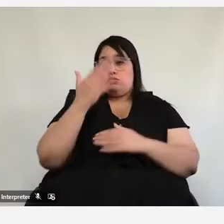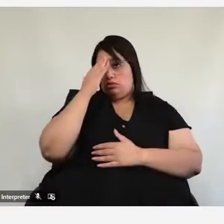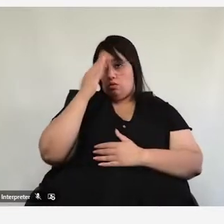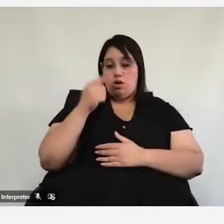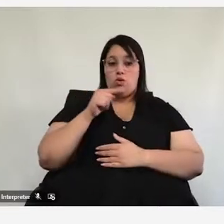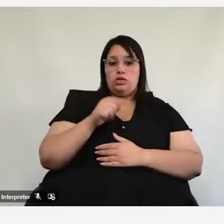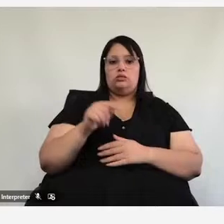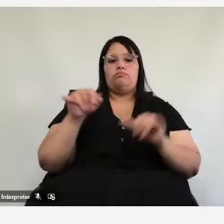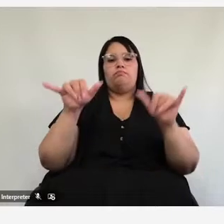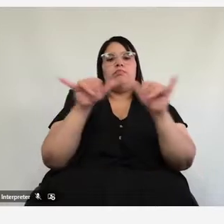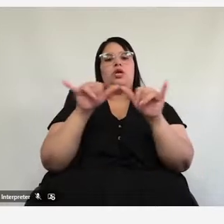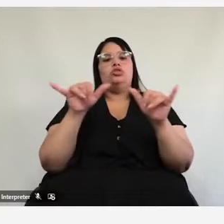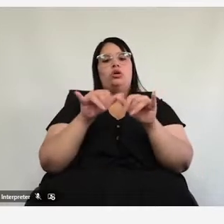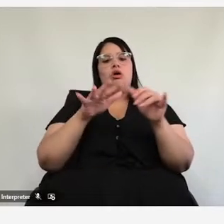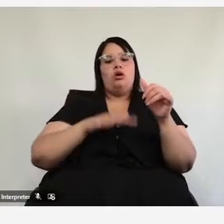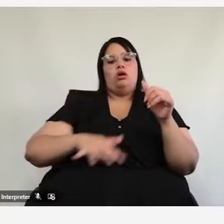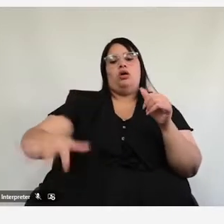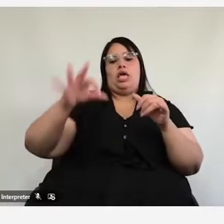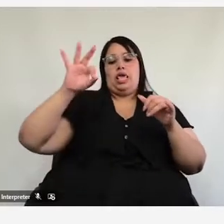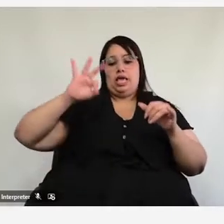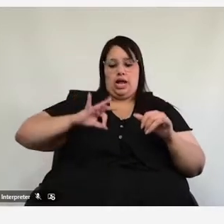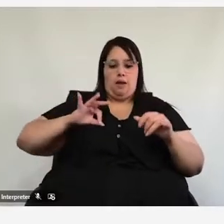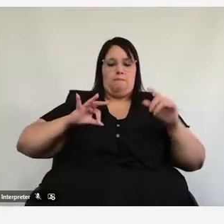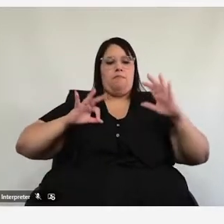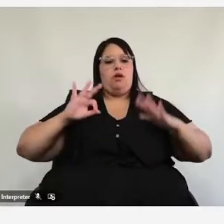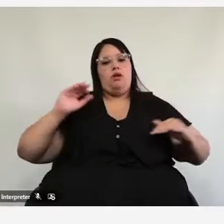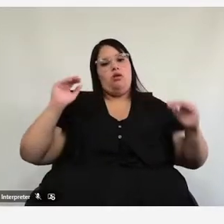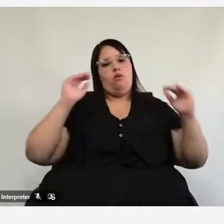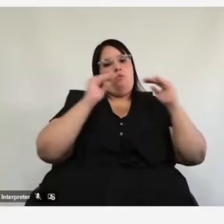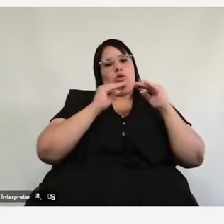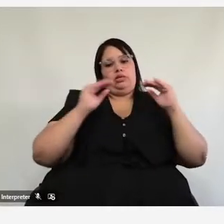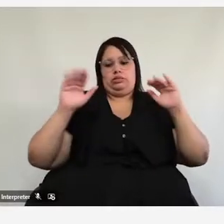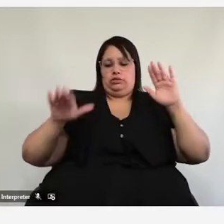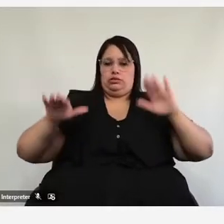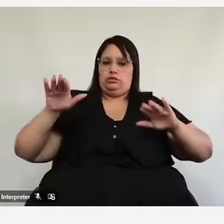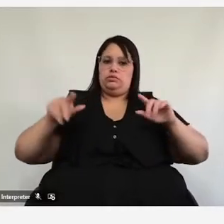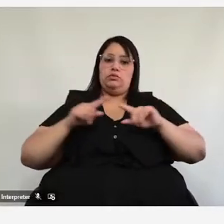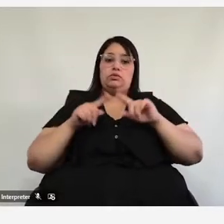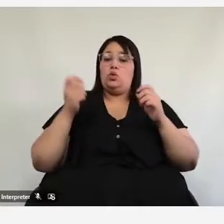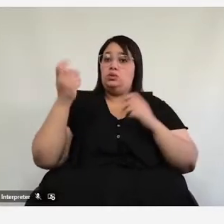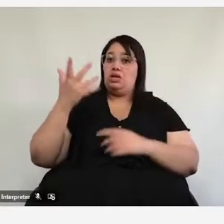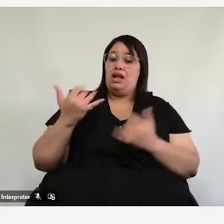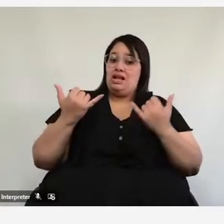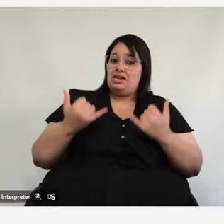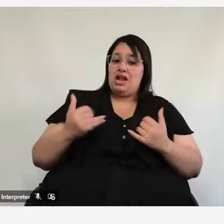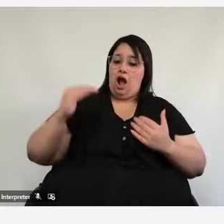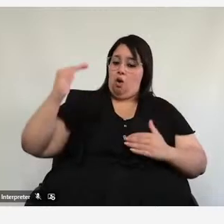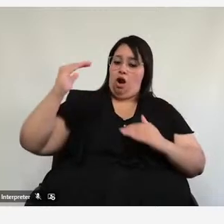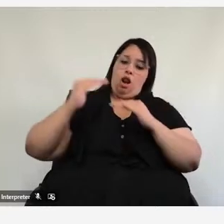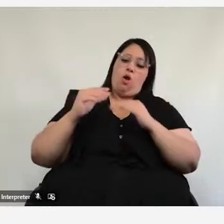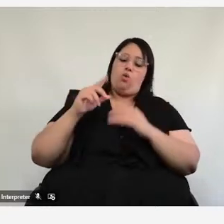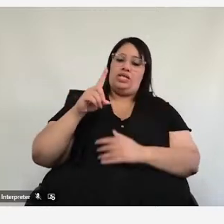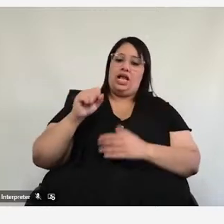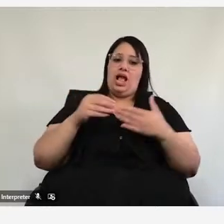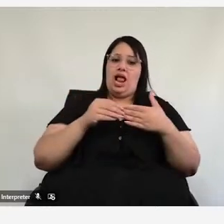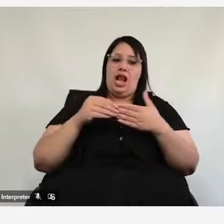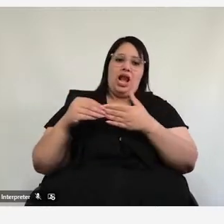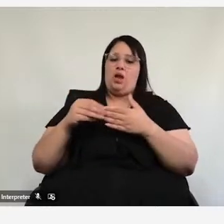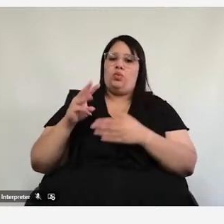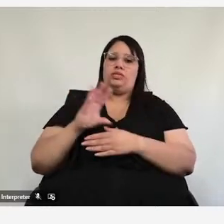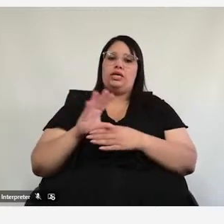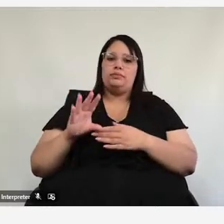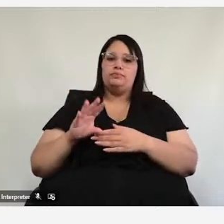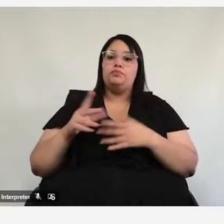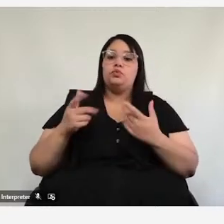the measure of overall income inequality. Do you know what, Speaker? It's currently at its lowest in the DA-led Western Cape, and